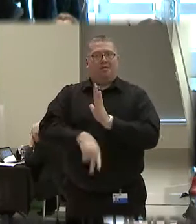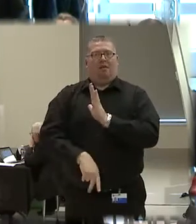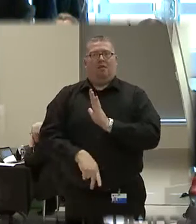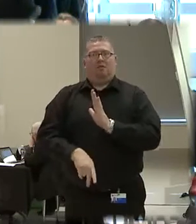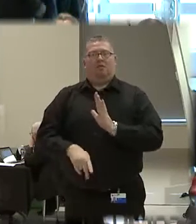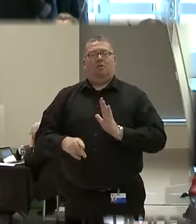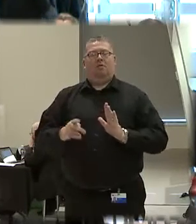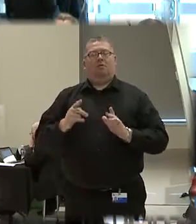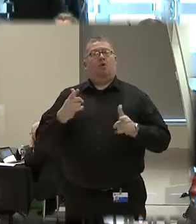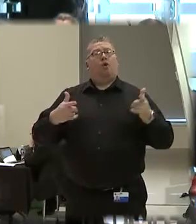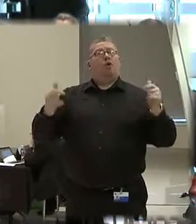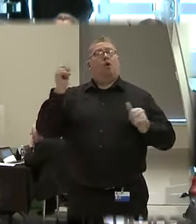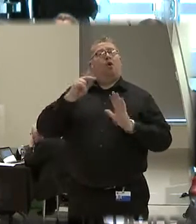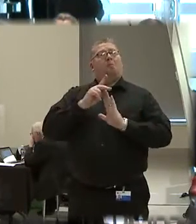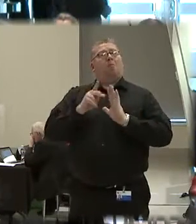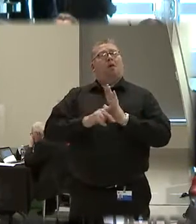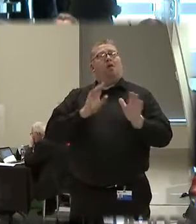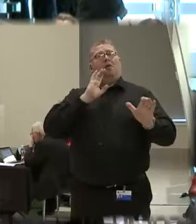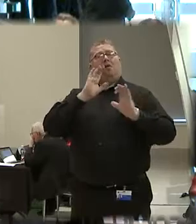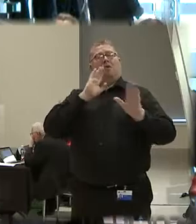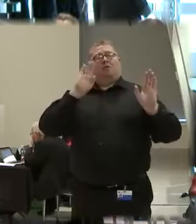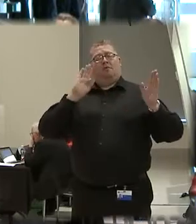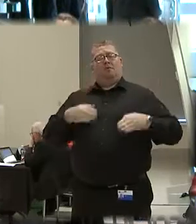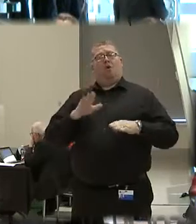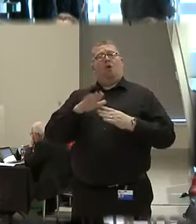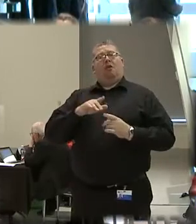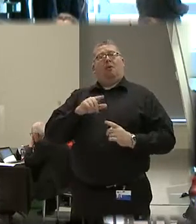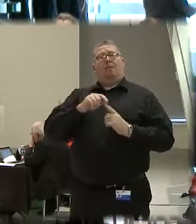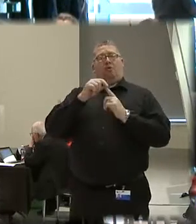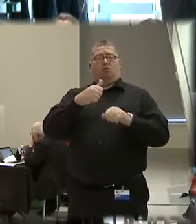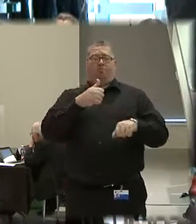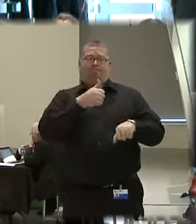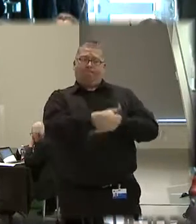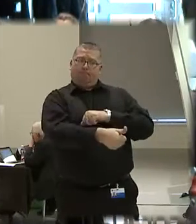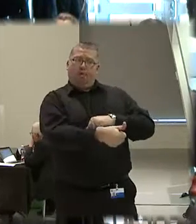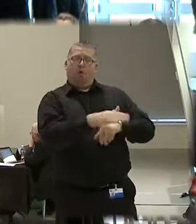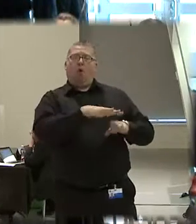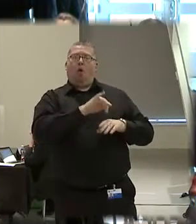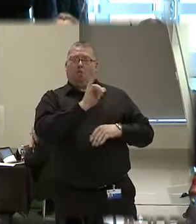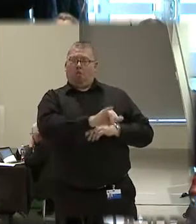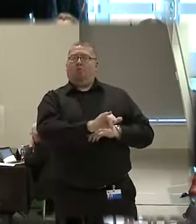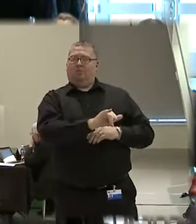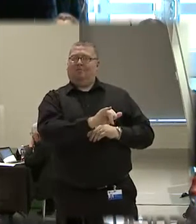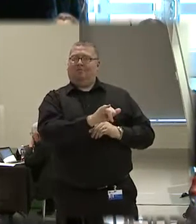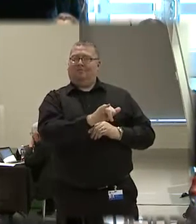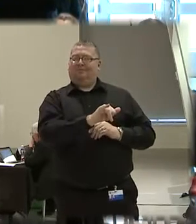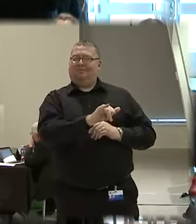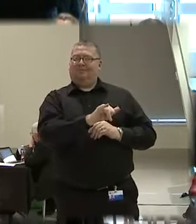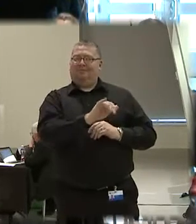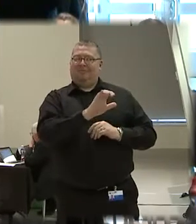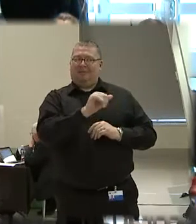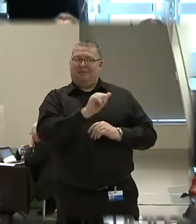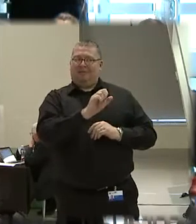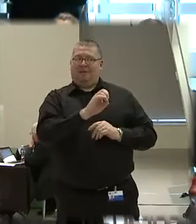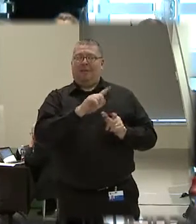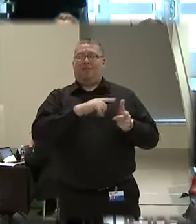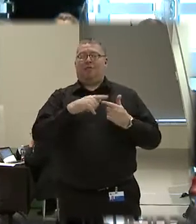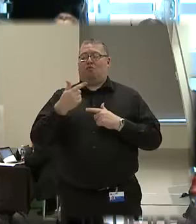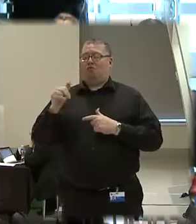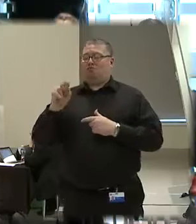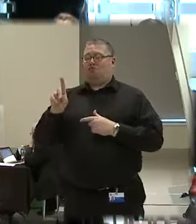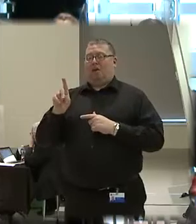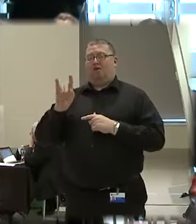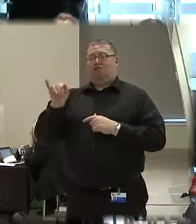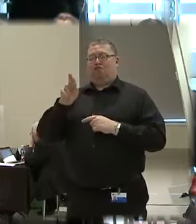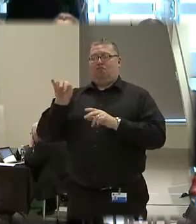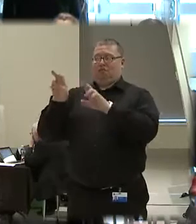larger policy conversation would be around special prosecution of these cases and grand jury selections. So those are two